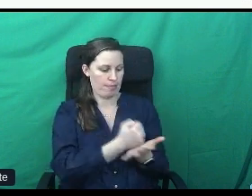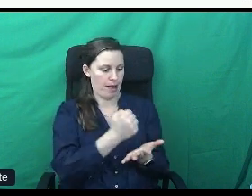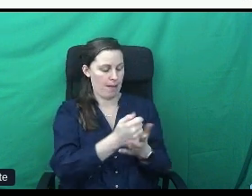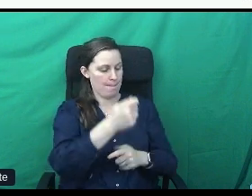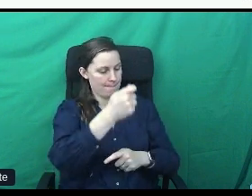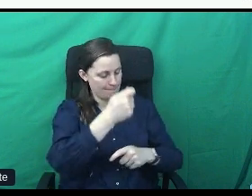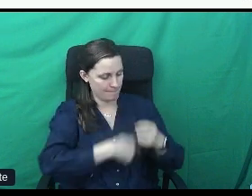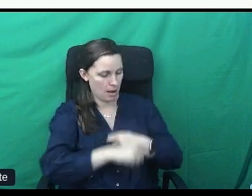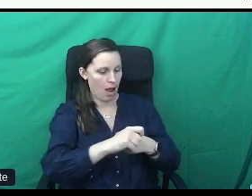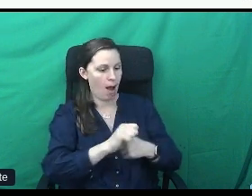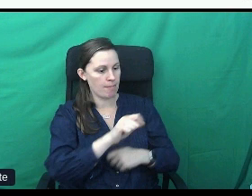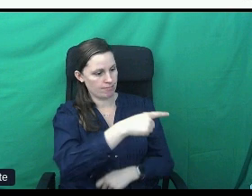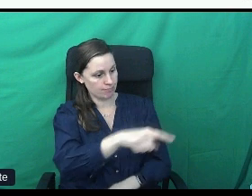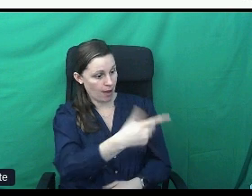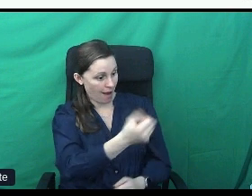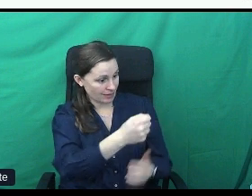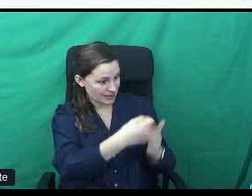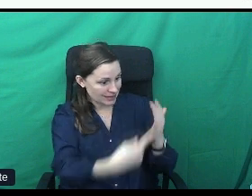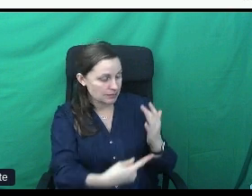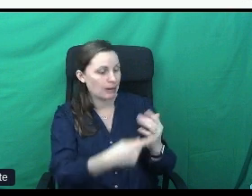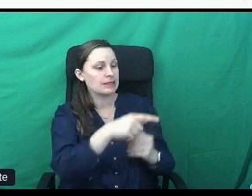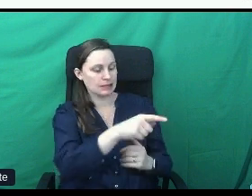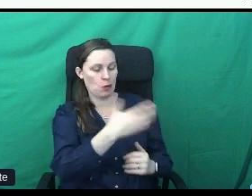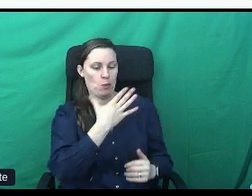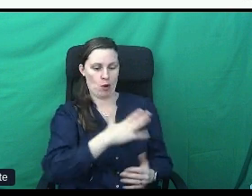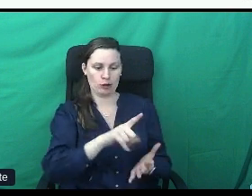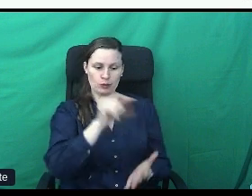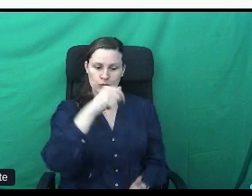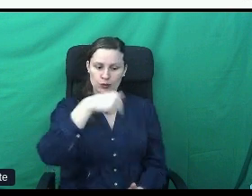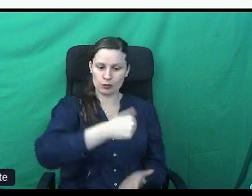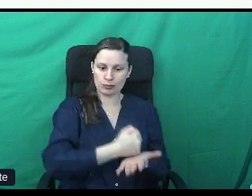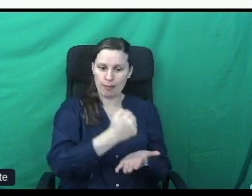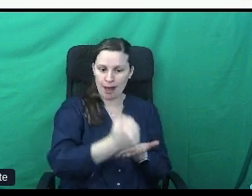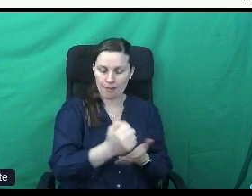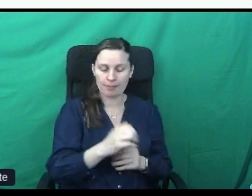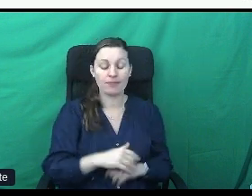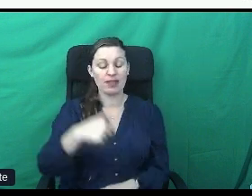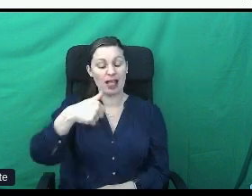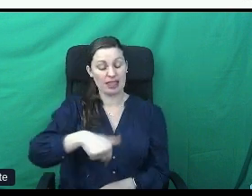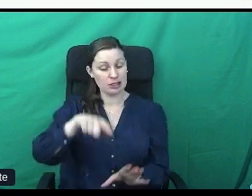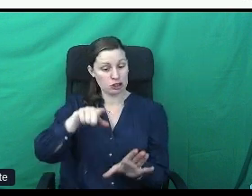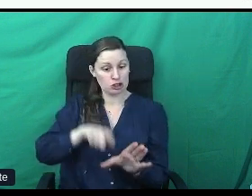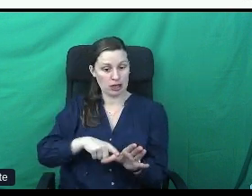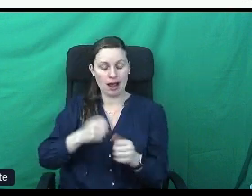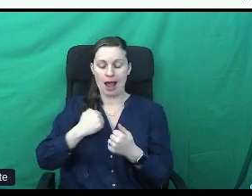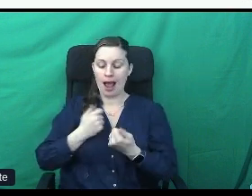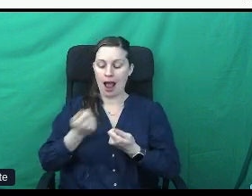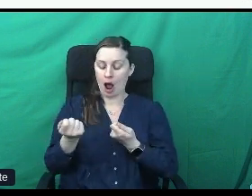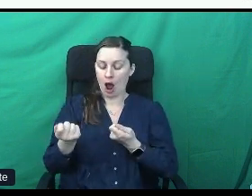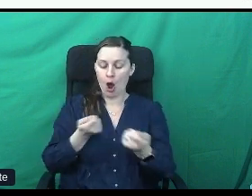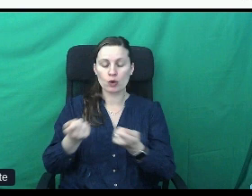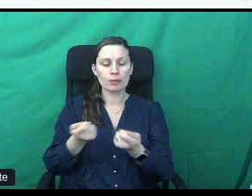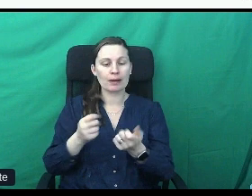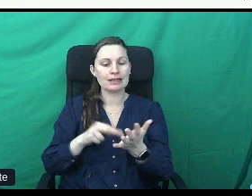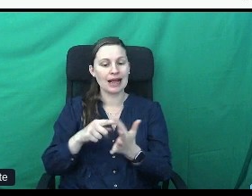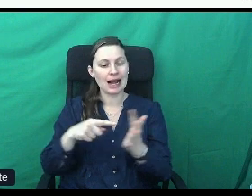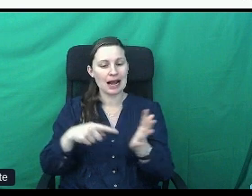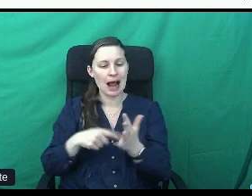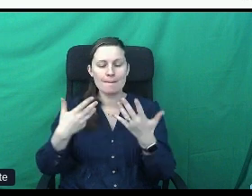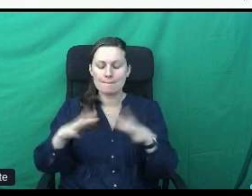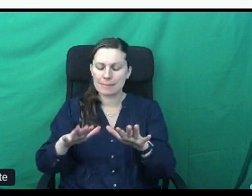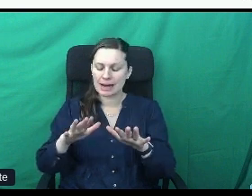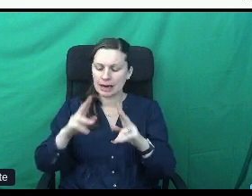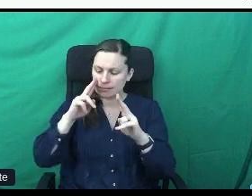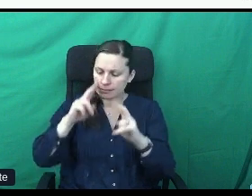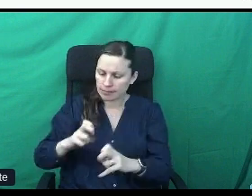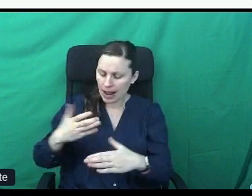for customers with disabilities. This year, our host AbilityNet completed a benchmarking exercise which proved